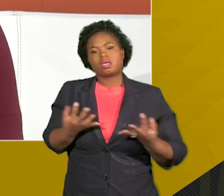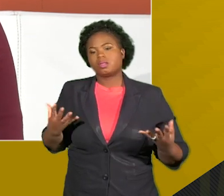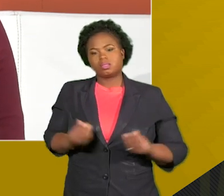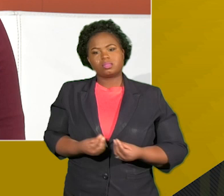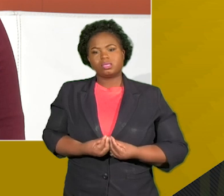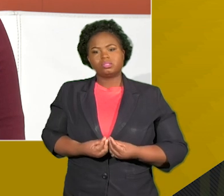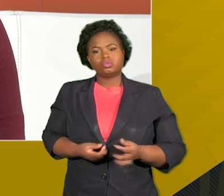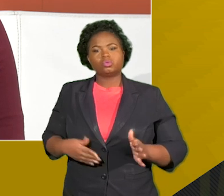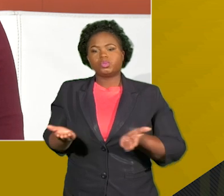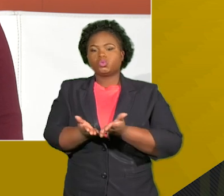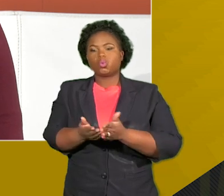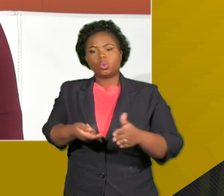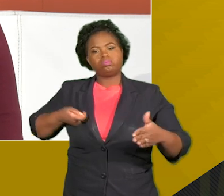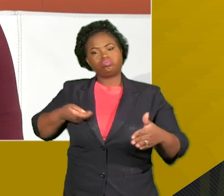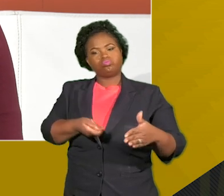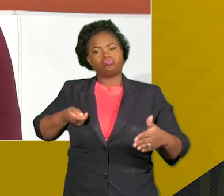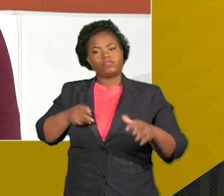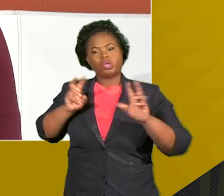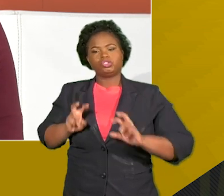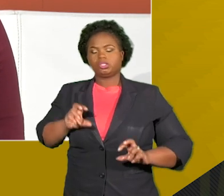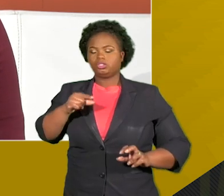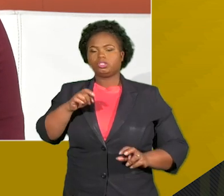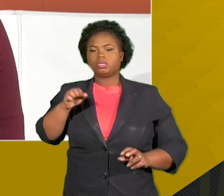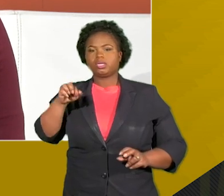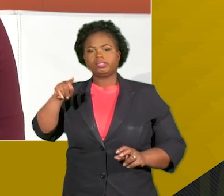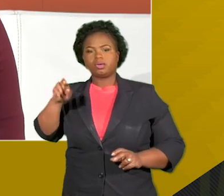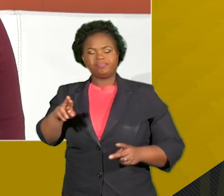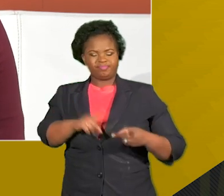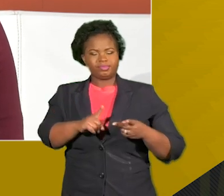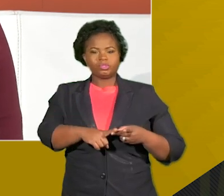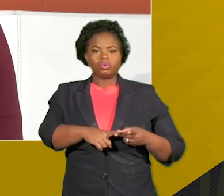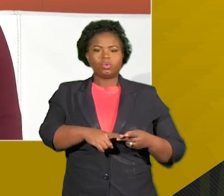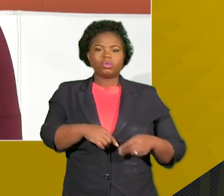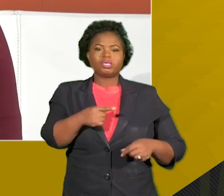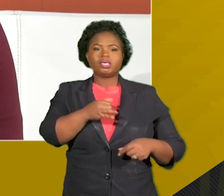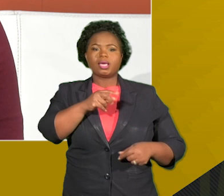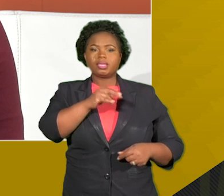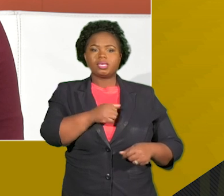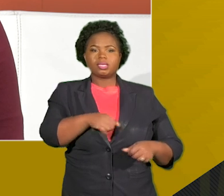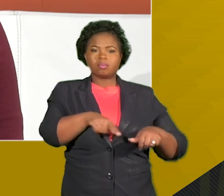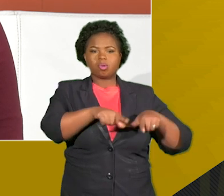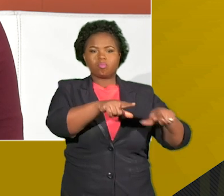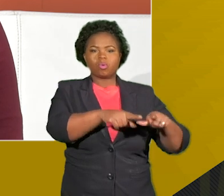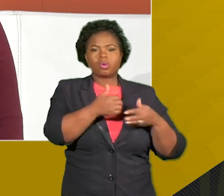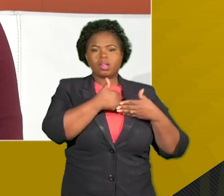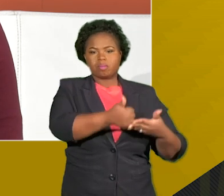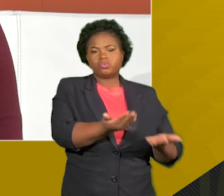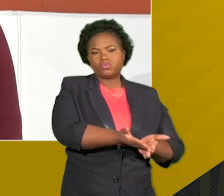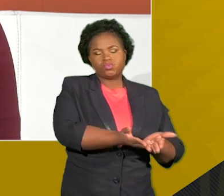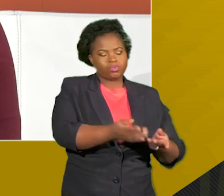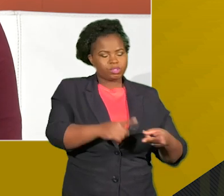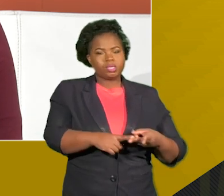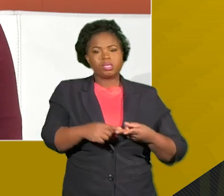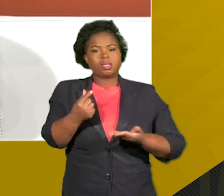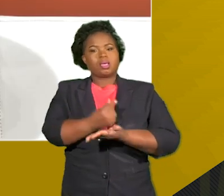put generators in some schools in KZN. Oh, nice. We've helped schools within Giani. We have also done some work in Ghana.